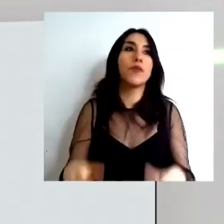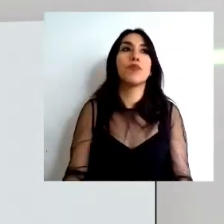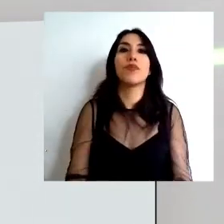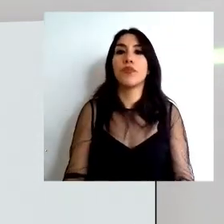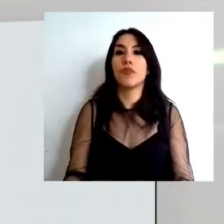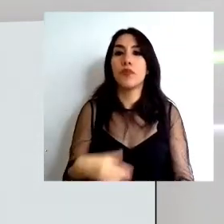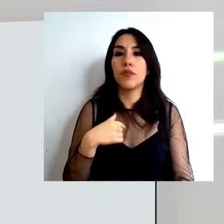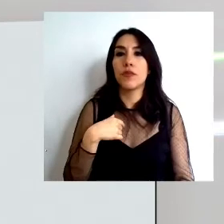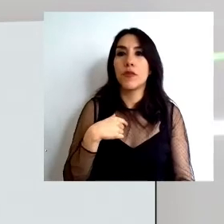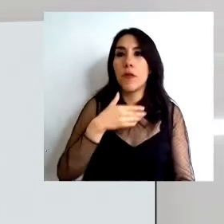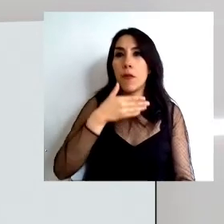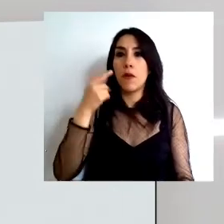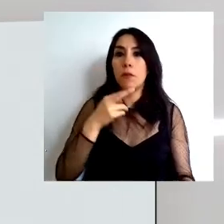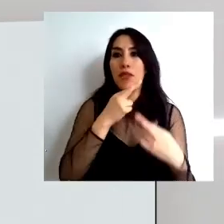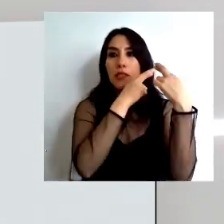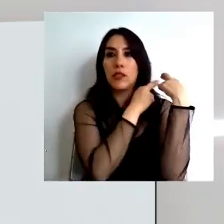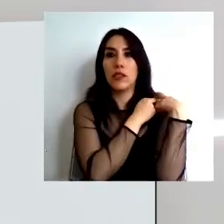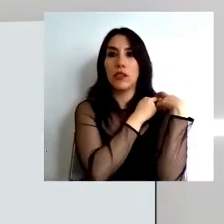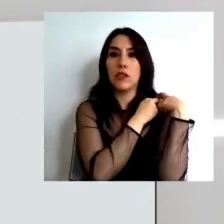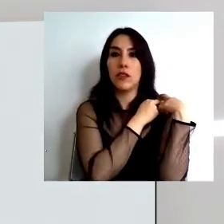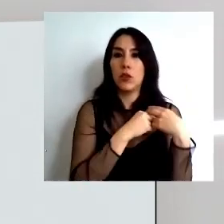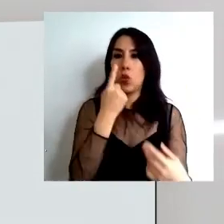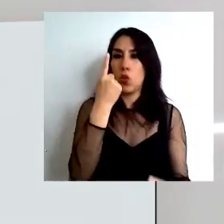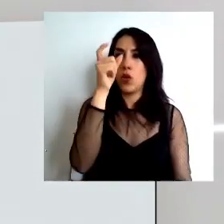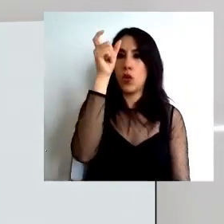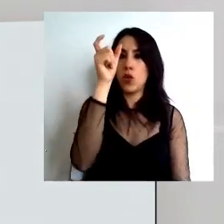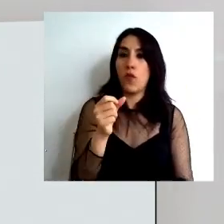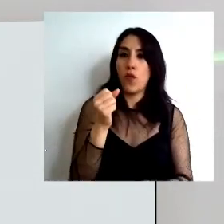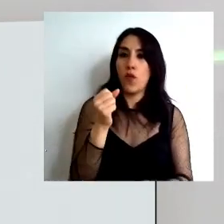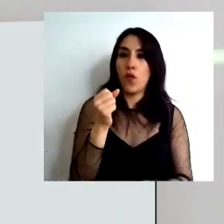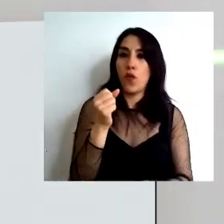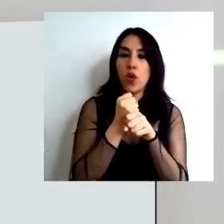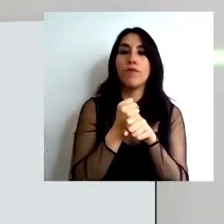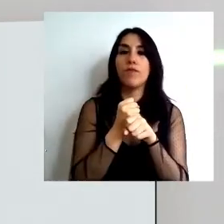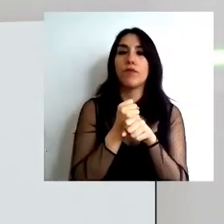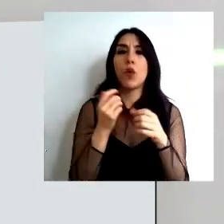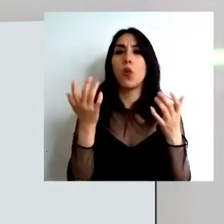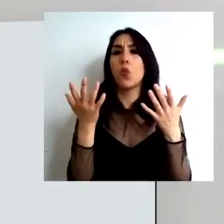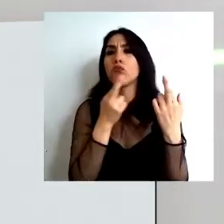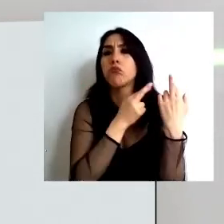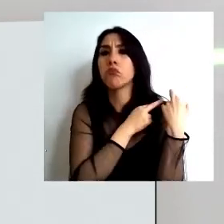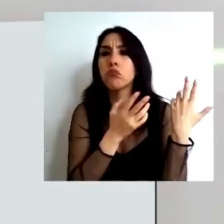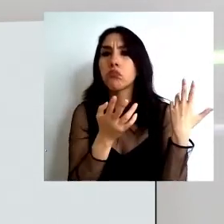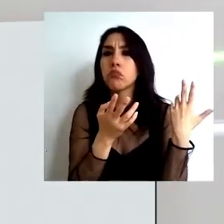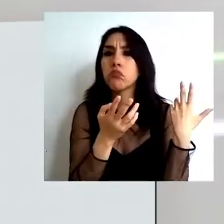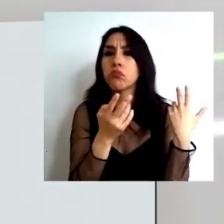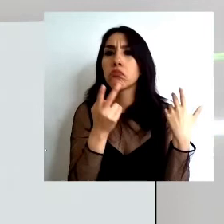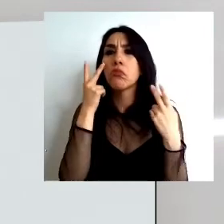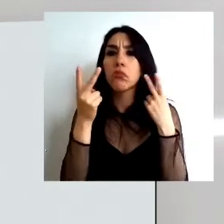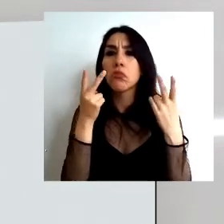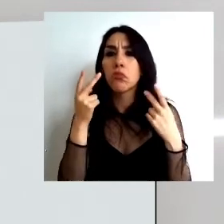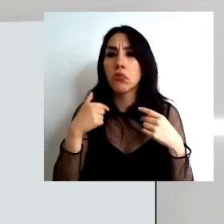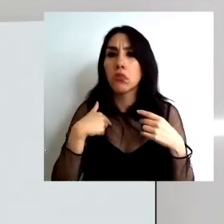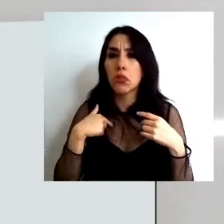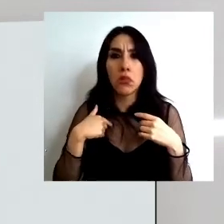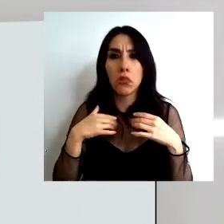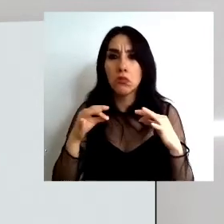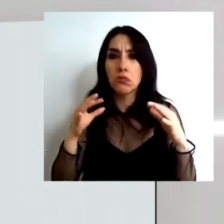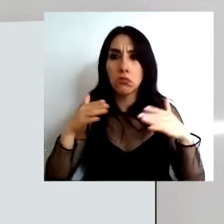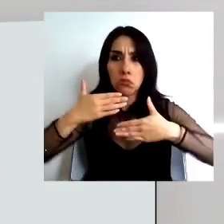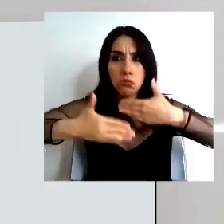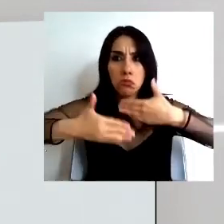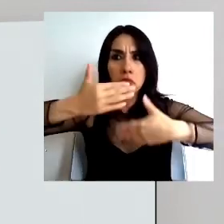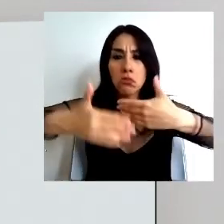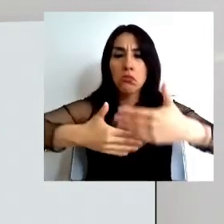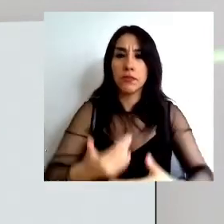improve our network and our products. Because partners, if they found their place in their region and have